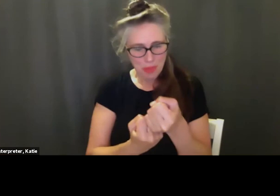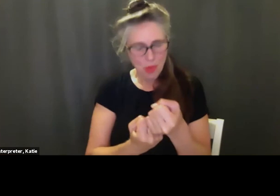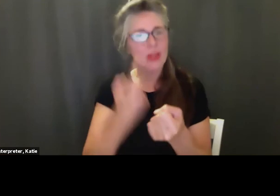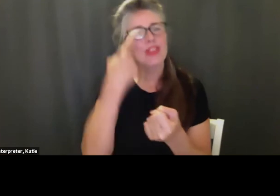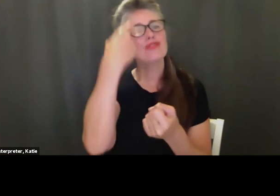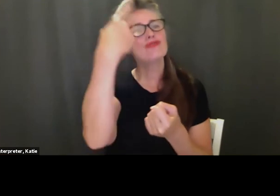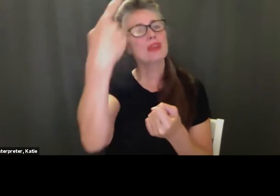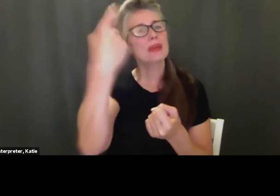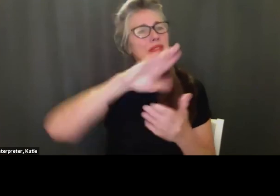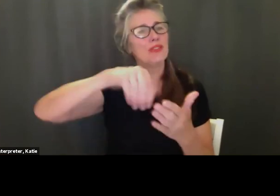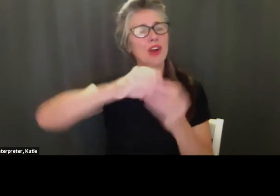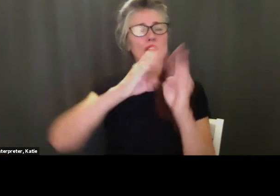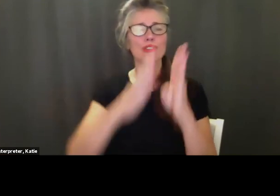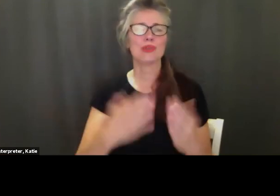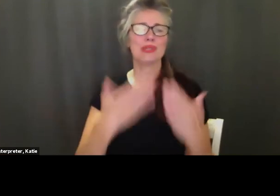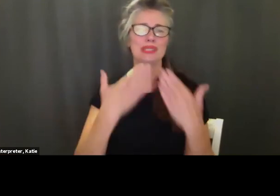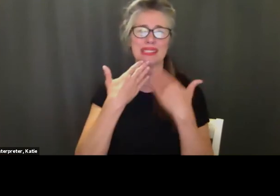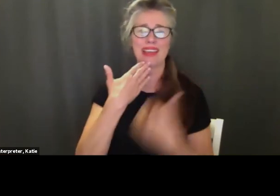students. Thank you.